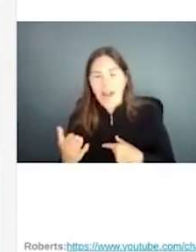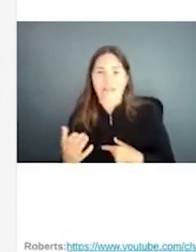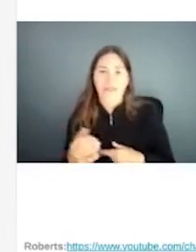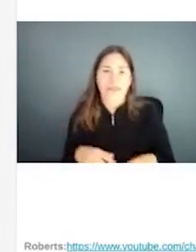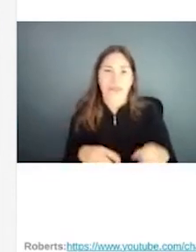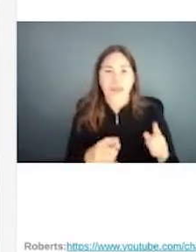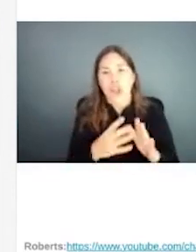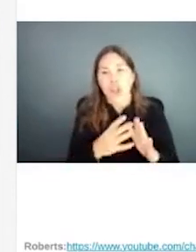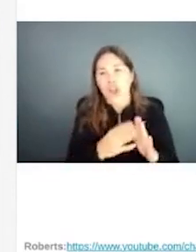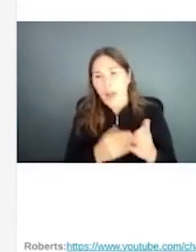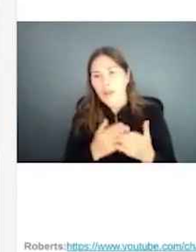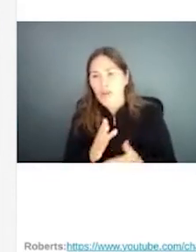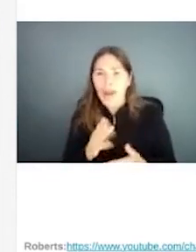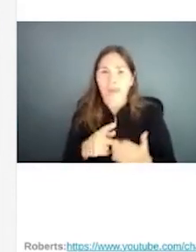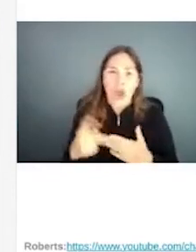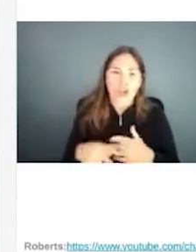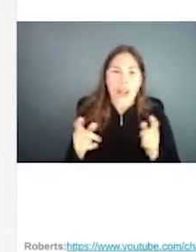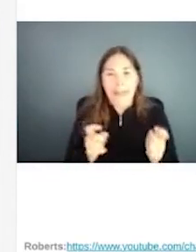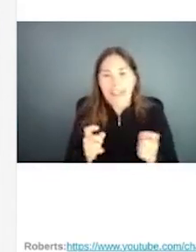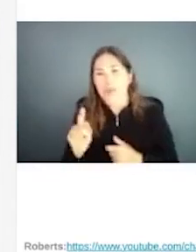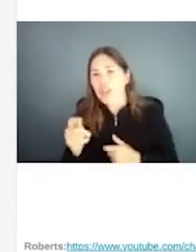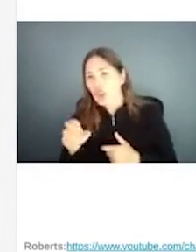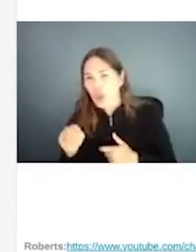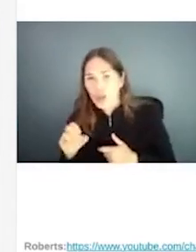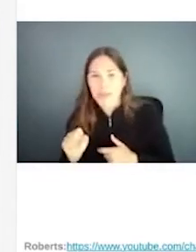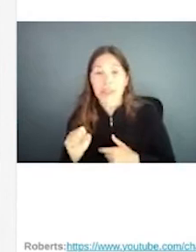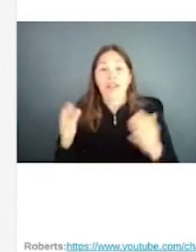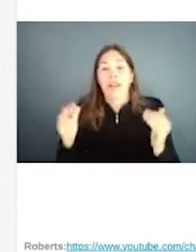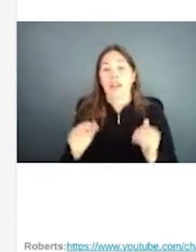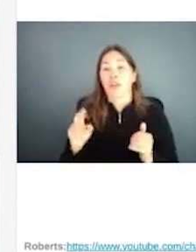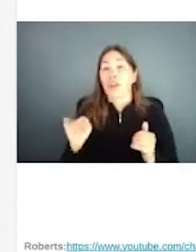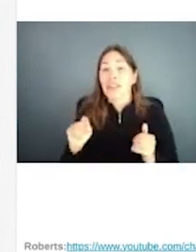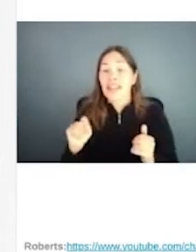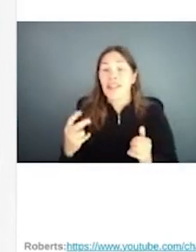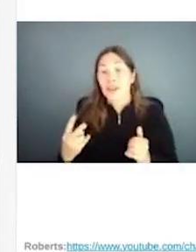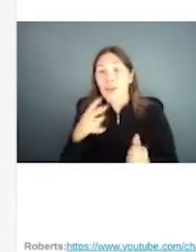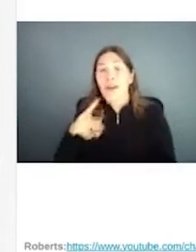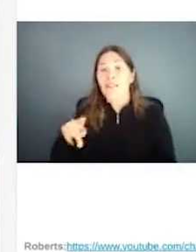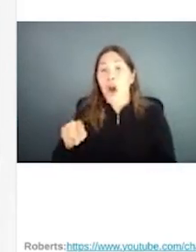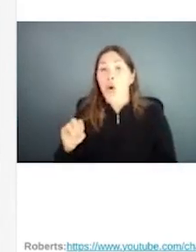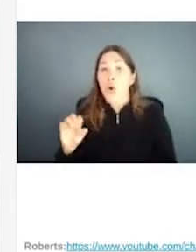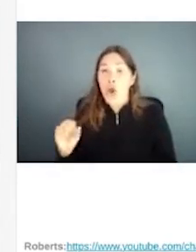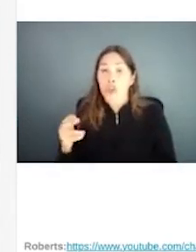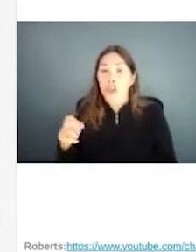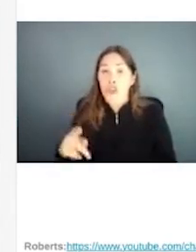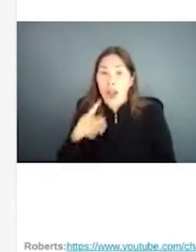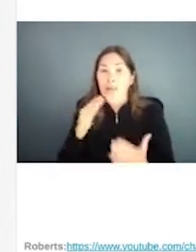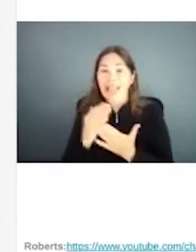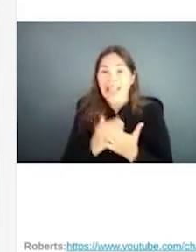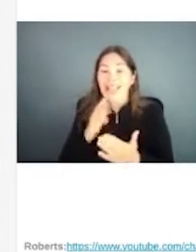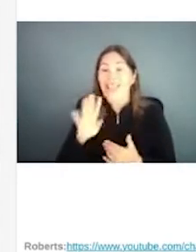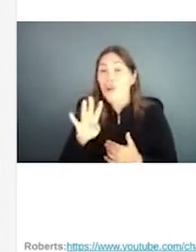needs, copyright, project management terms. Unit 2 is Photoshop, which is now listed as 42%